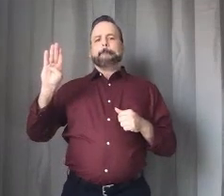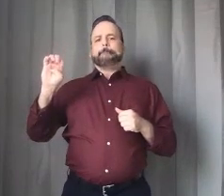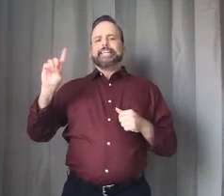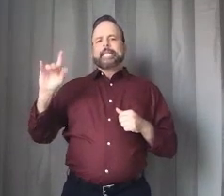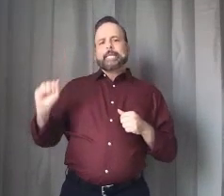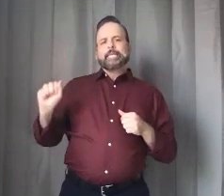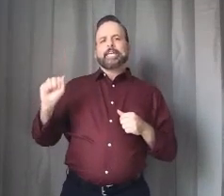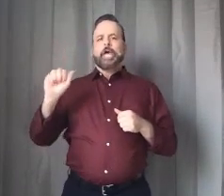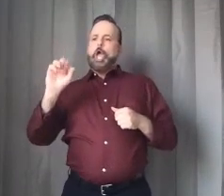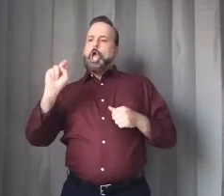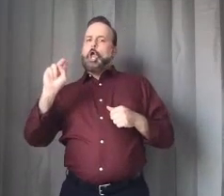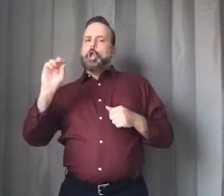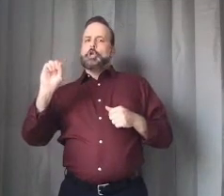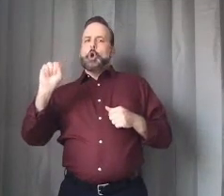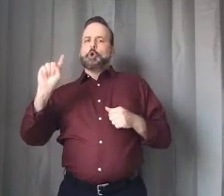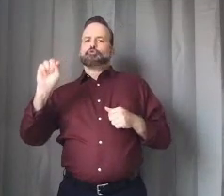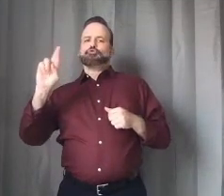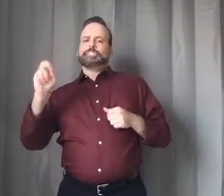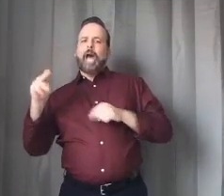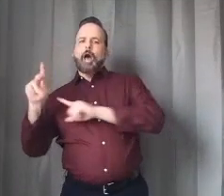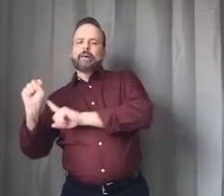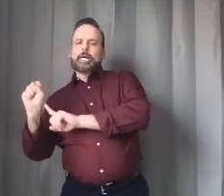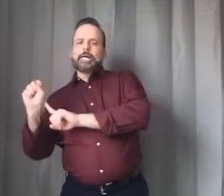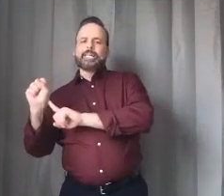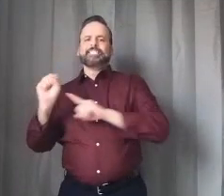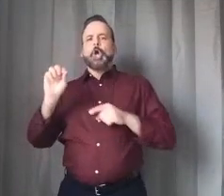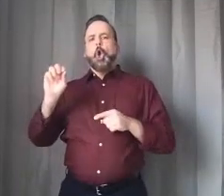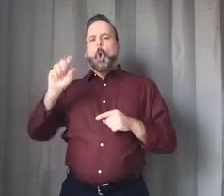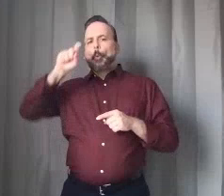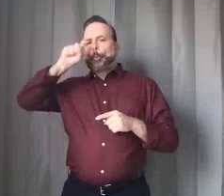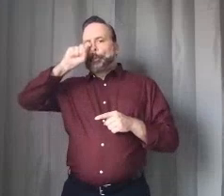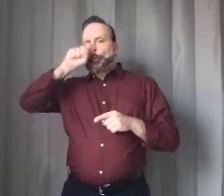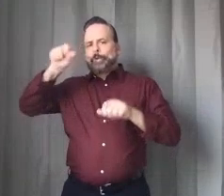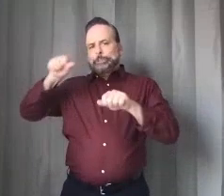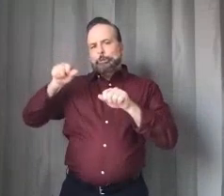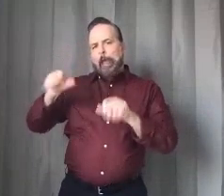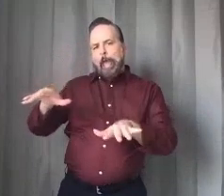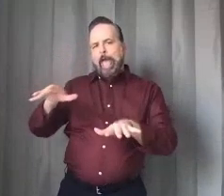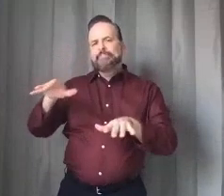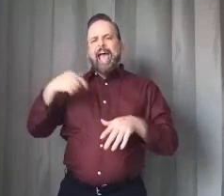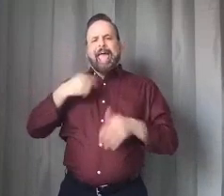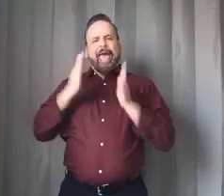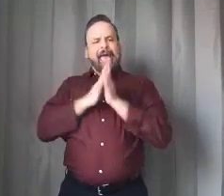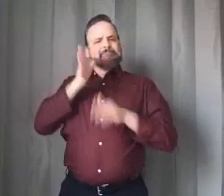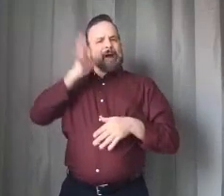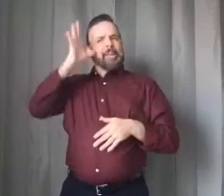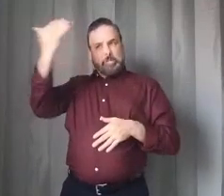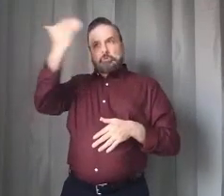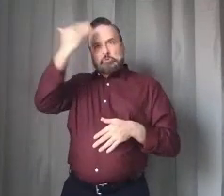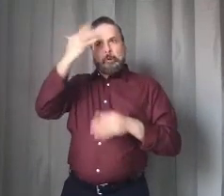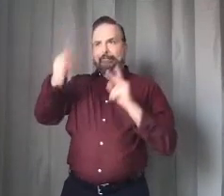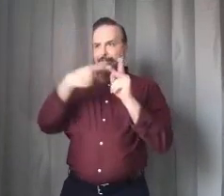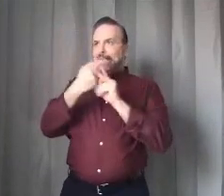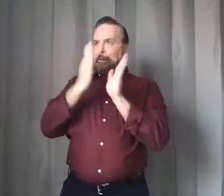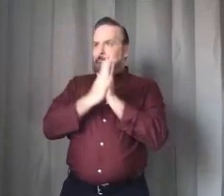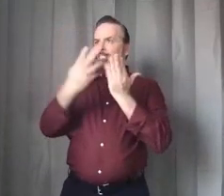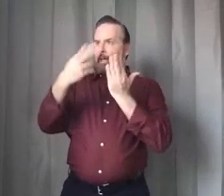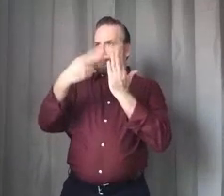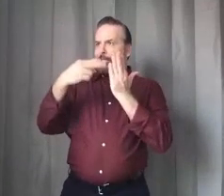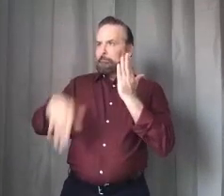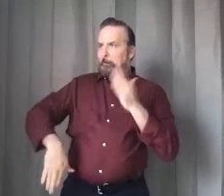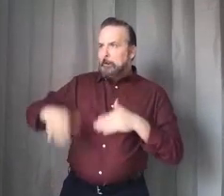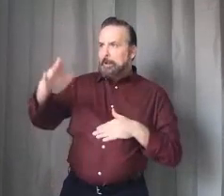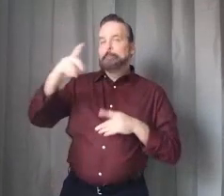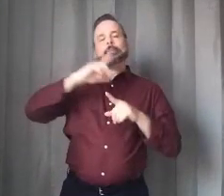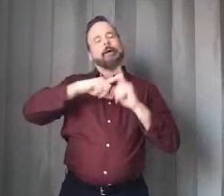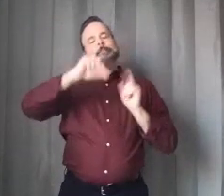I'm like, mommy and daddy, you guys know what was in my stacks when I was coming down the library. But yeah, I loved loved fantasy, sci-fi,